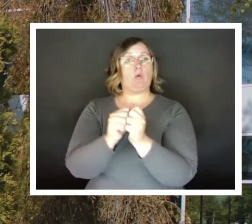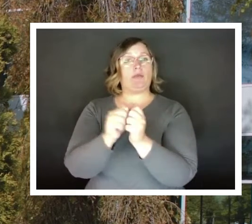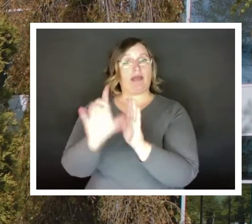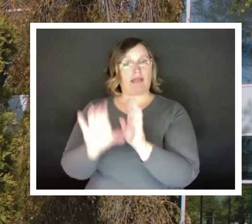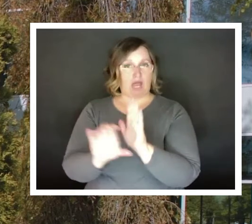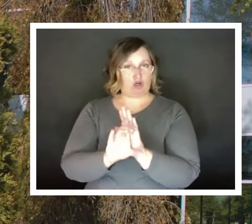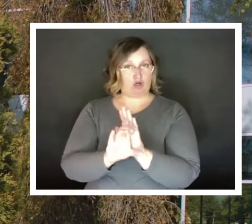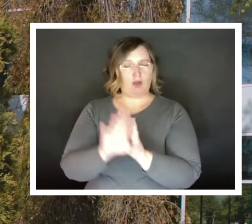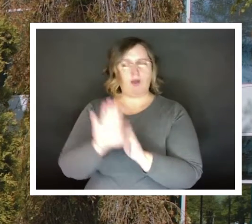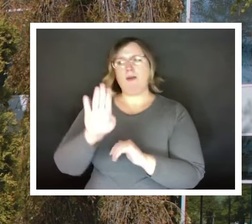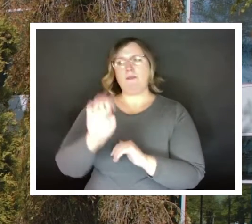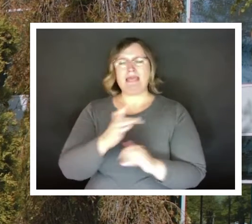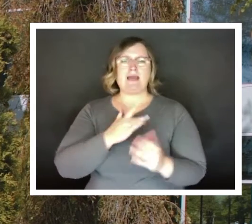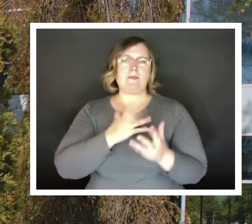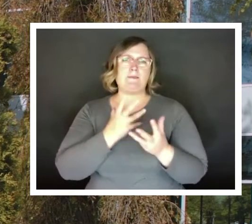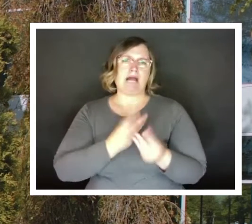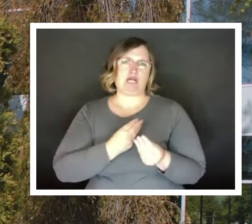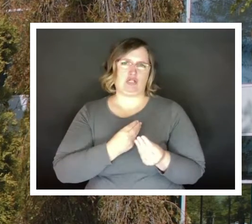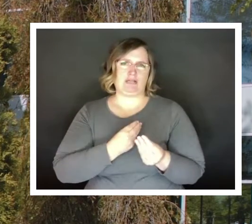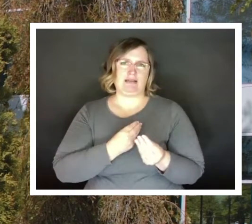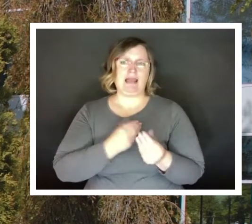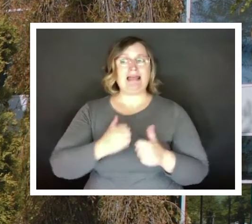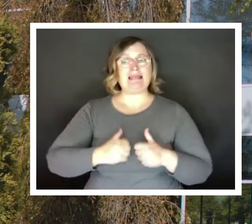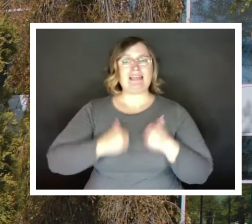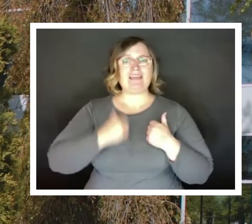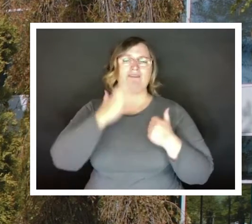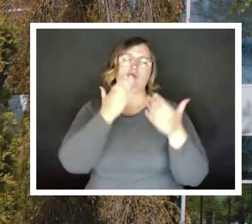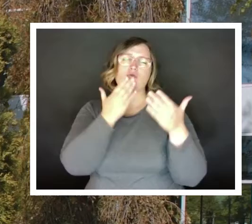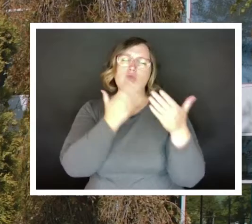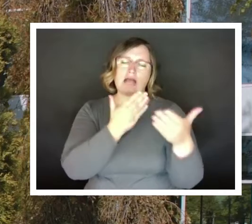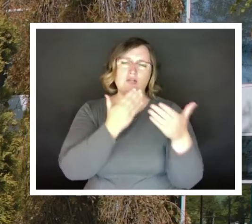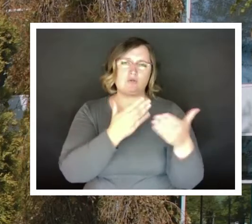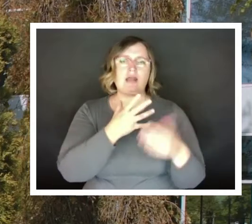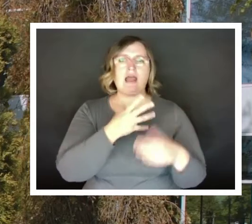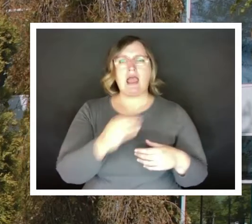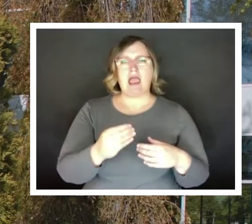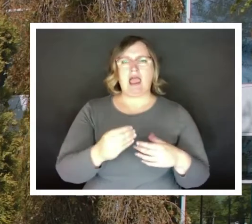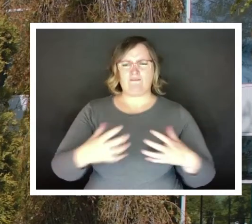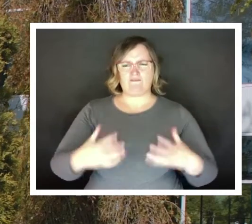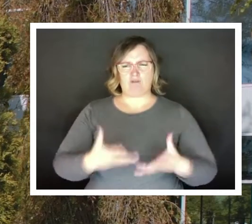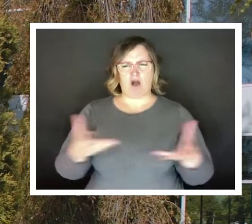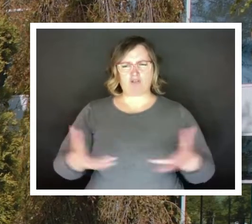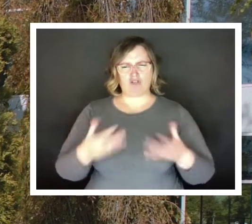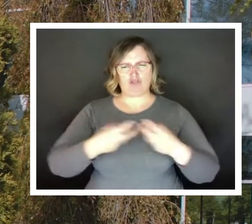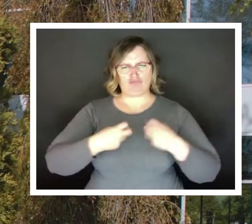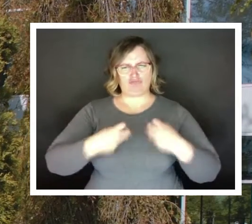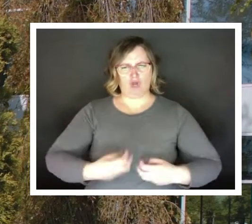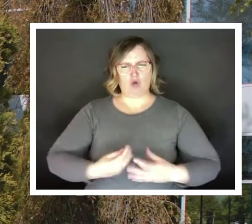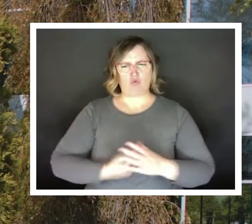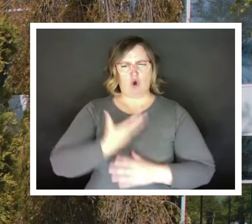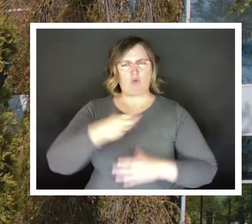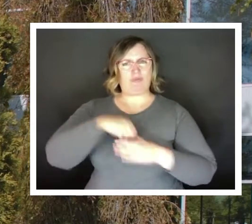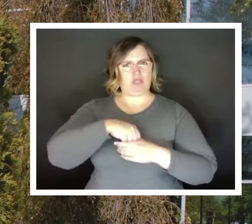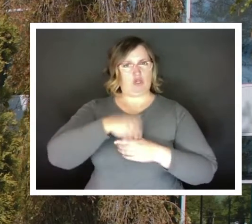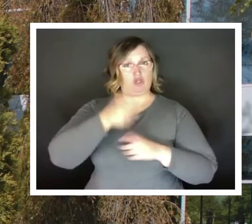Be compassionate. Live in gratitude. And foster growth in yourself and in the people around you.